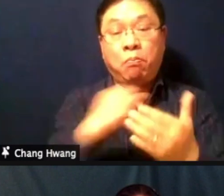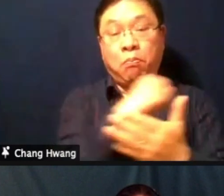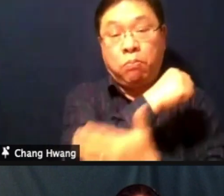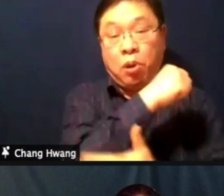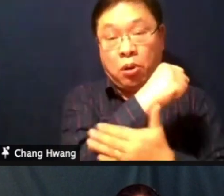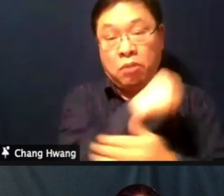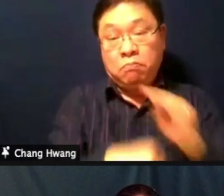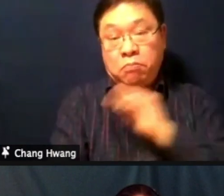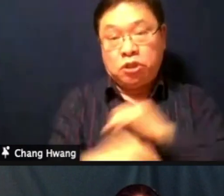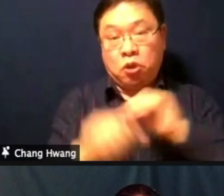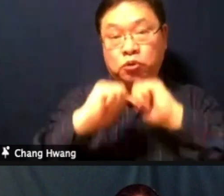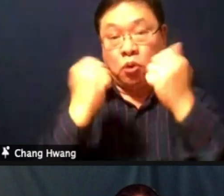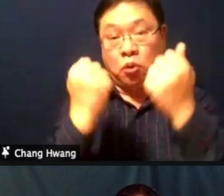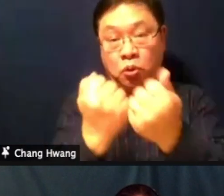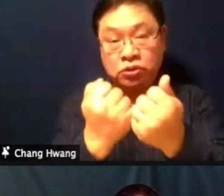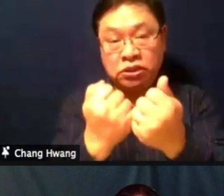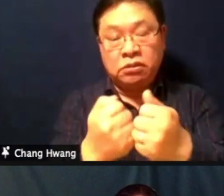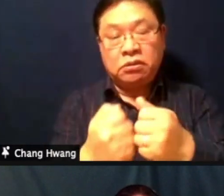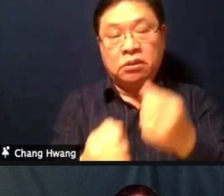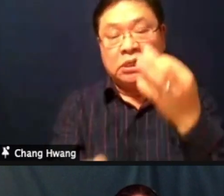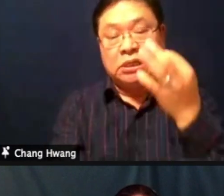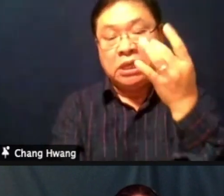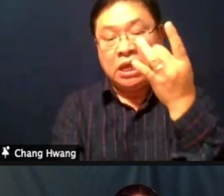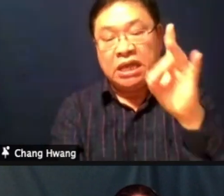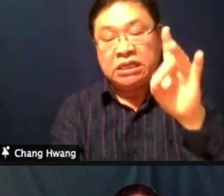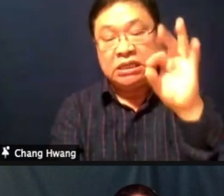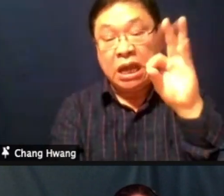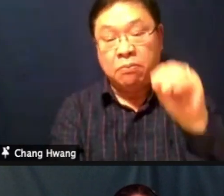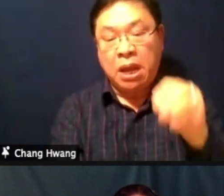One particular group, the Women's Foreign Missionary Society,